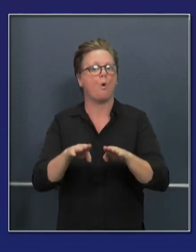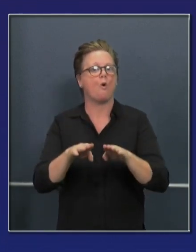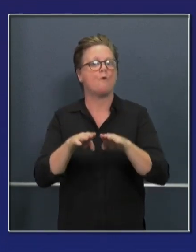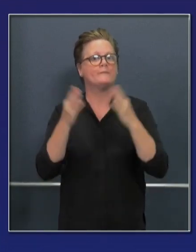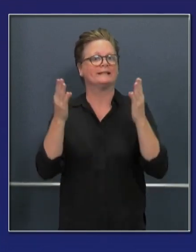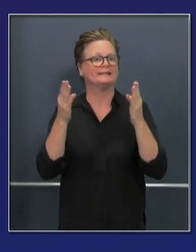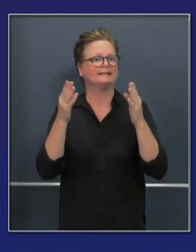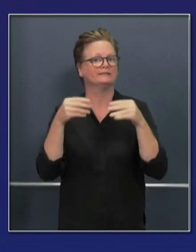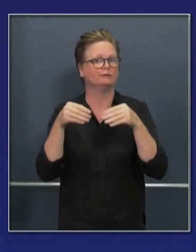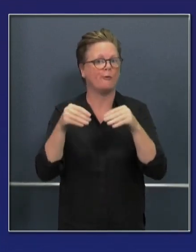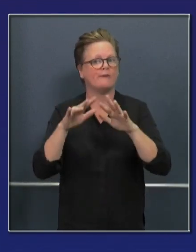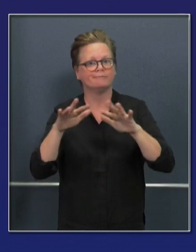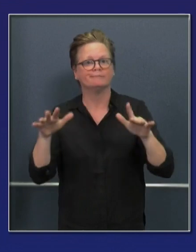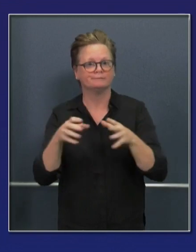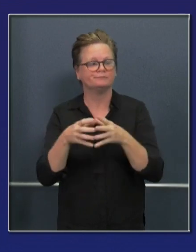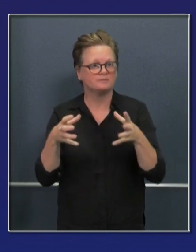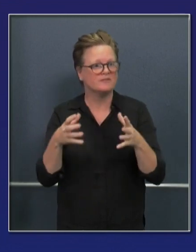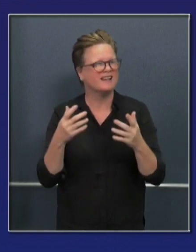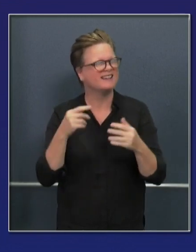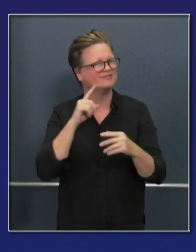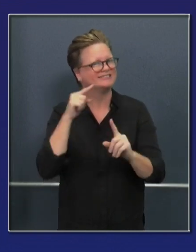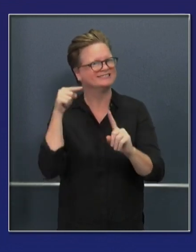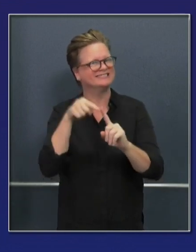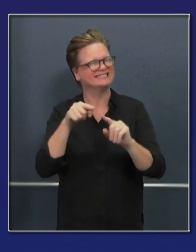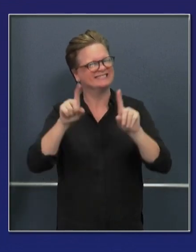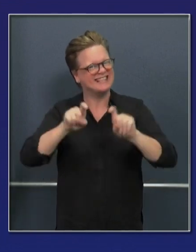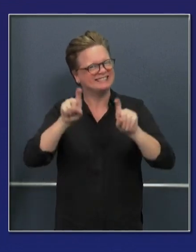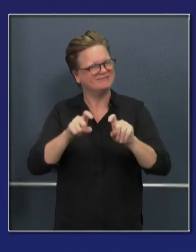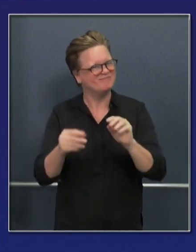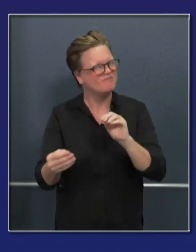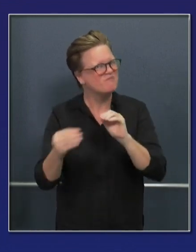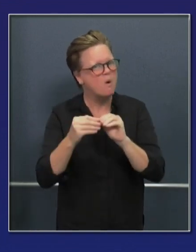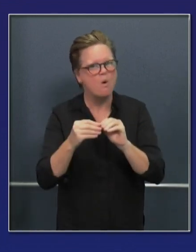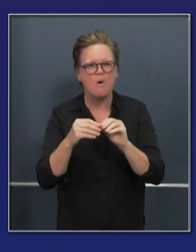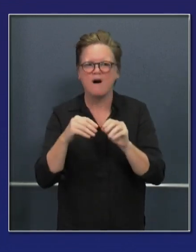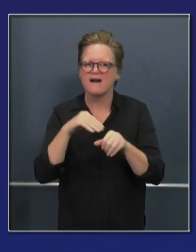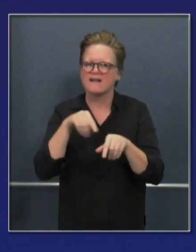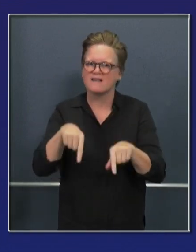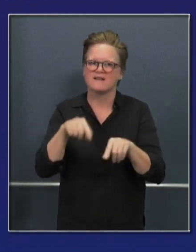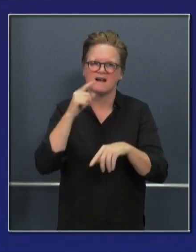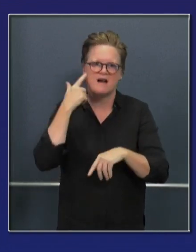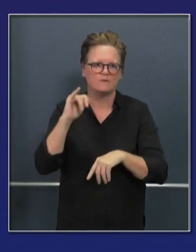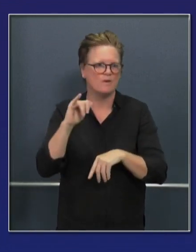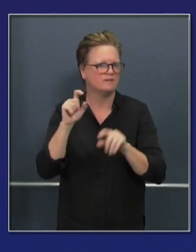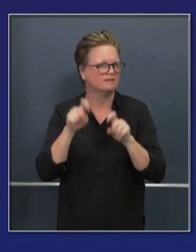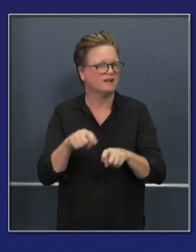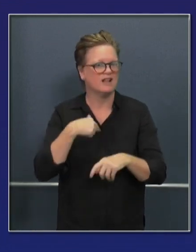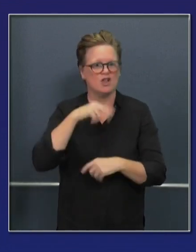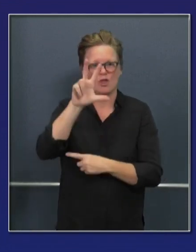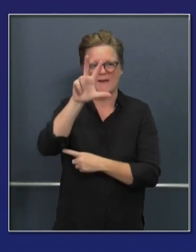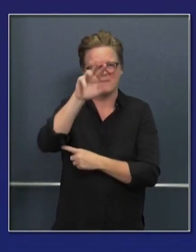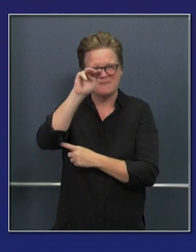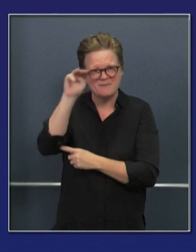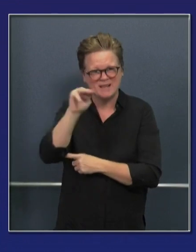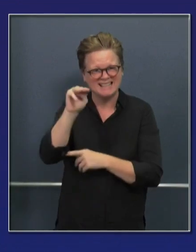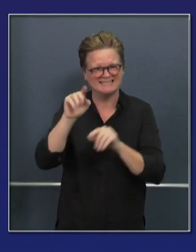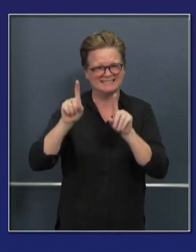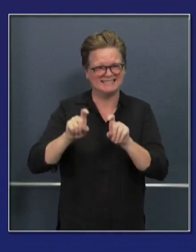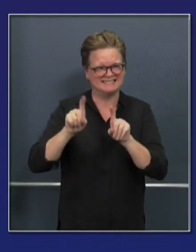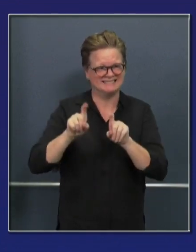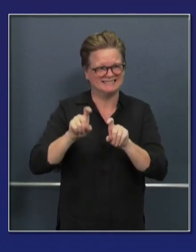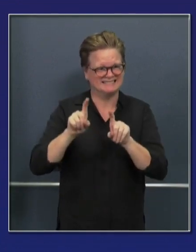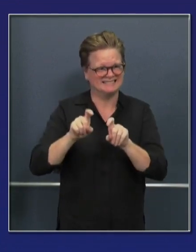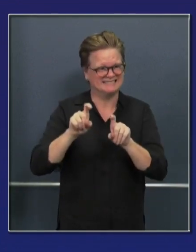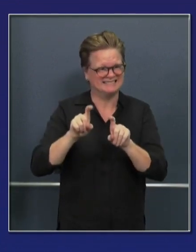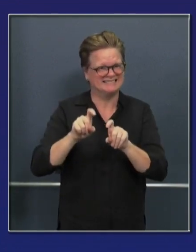number of tests in the state of California. We've done just shy of 3 million tests so far in California, roughly